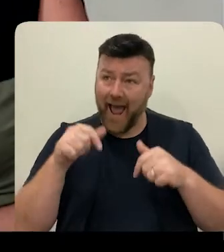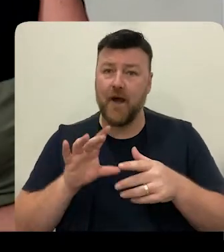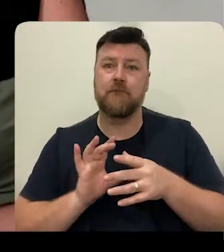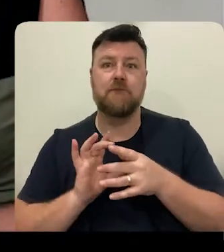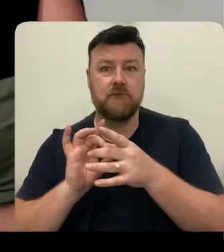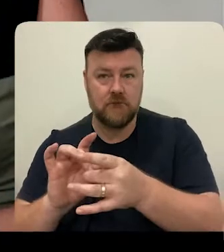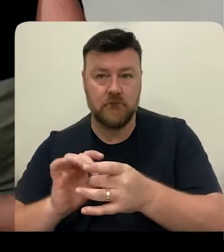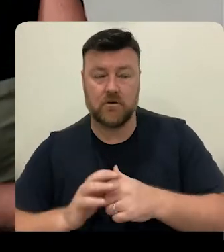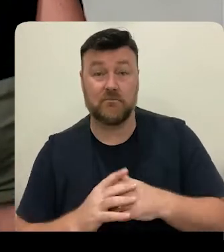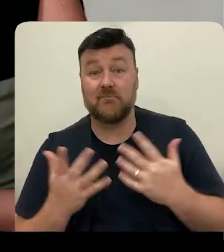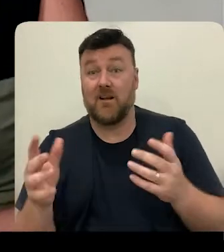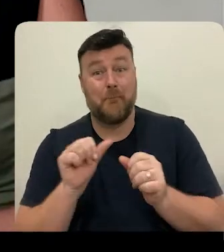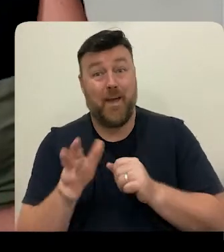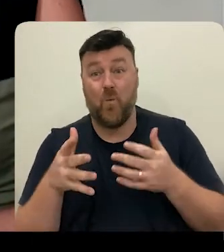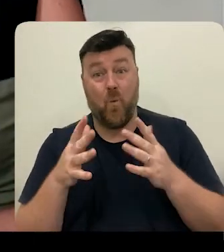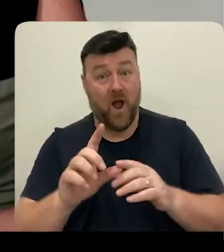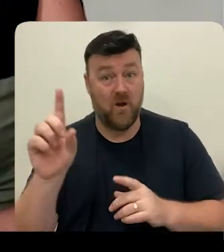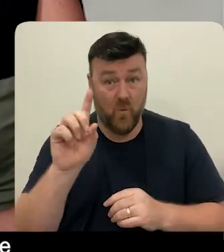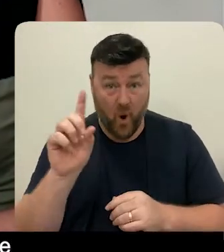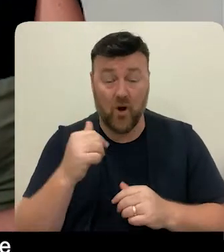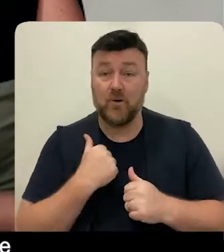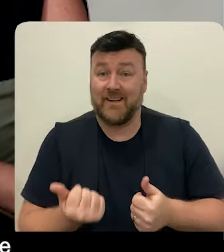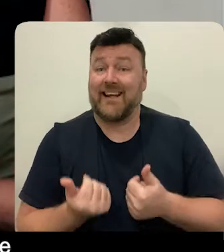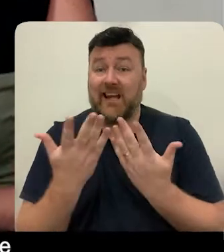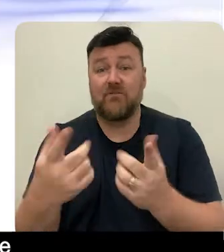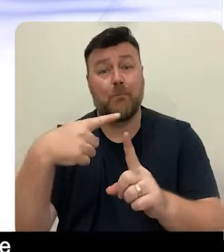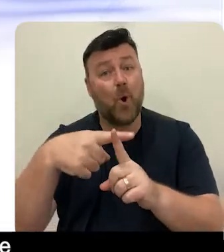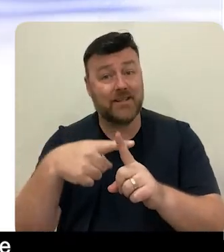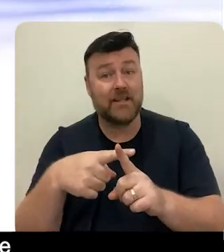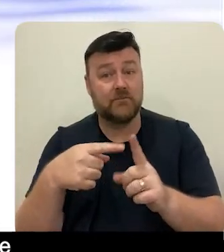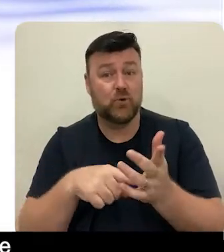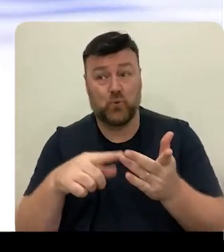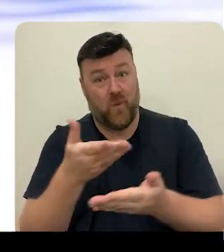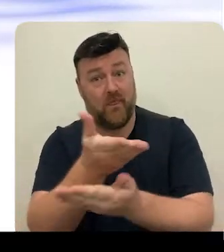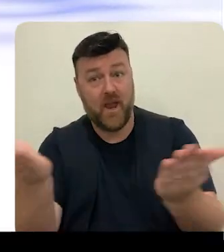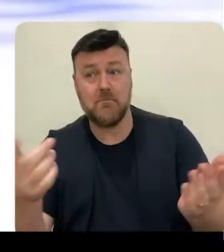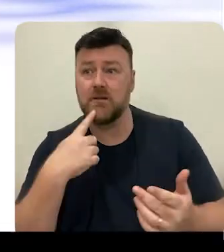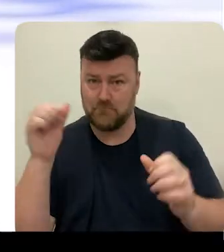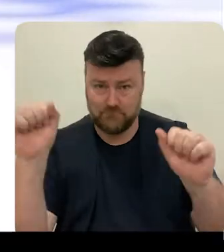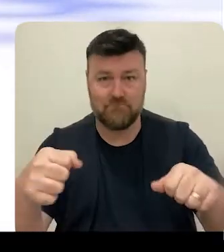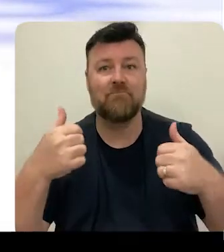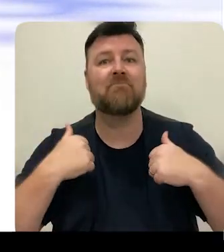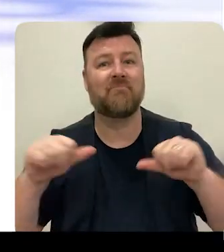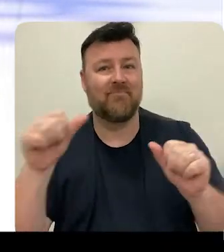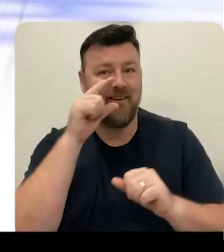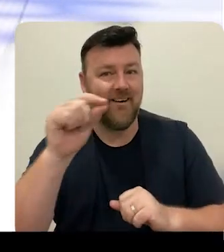unattainable for them. And best practice trauma treatment is very much sending out a positive message that recovery is